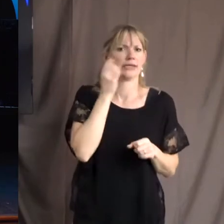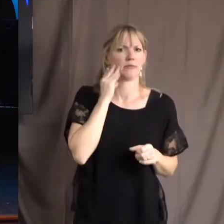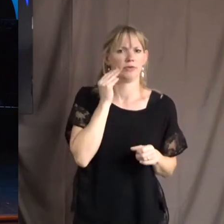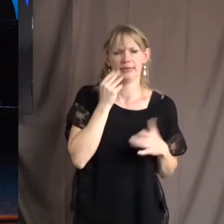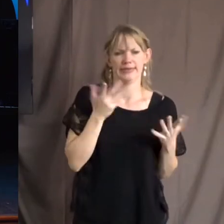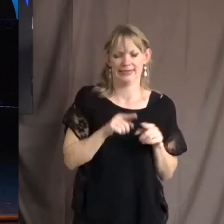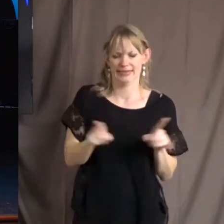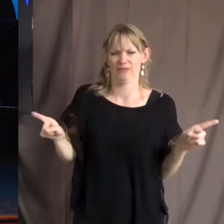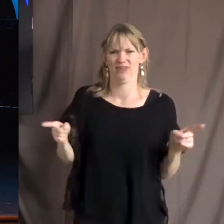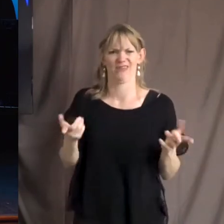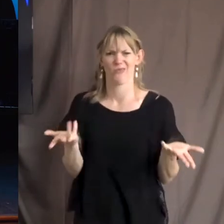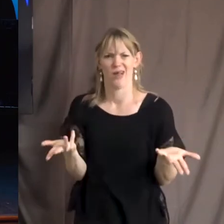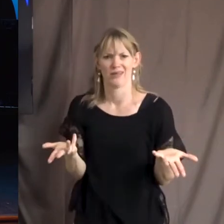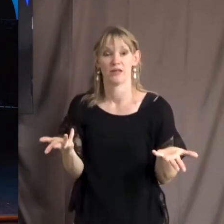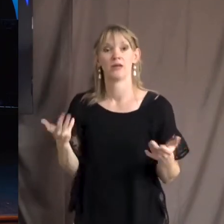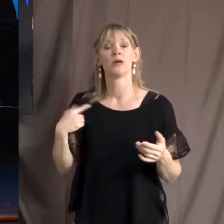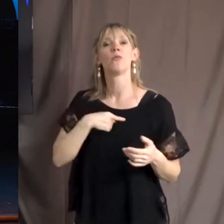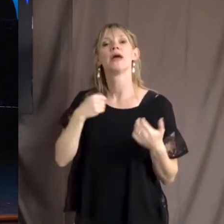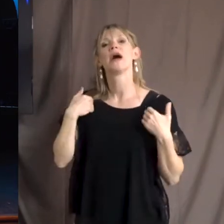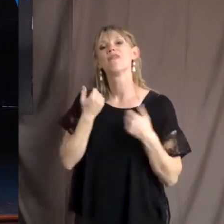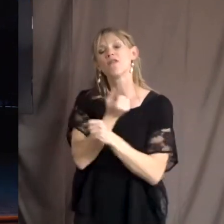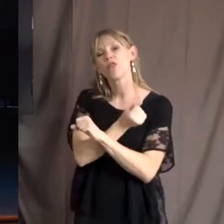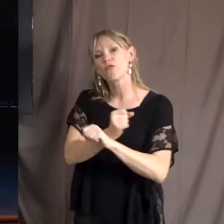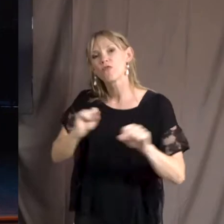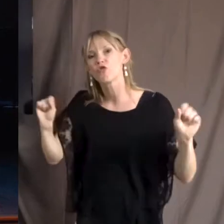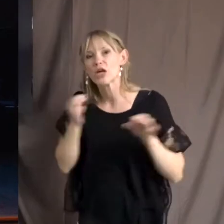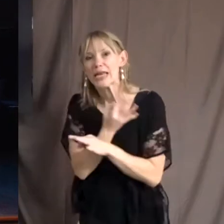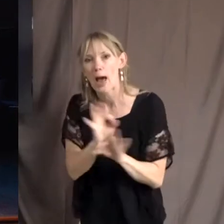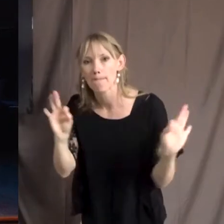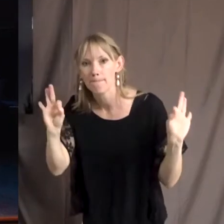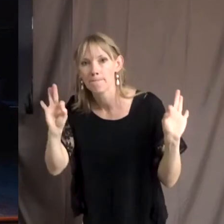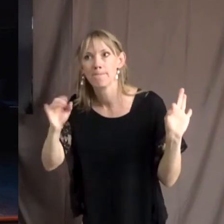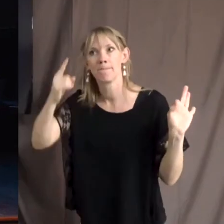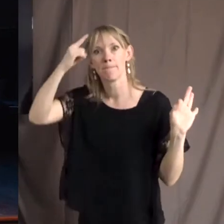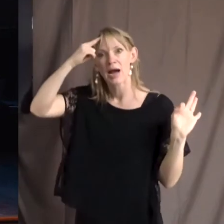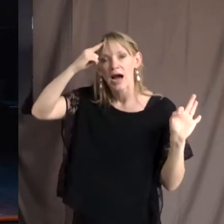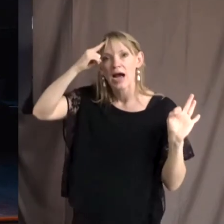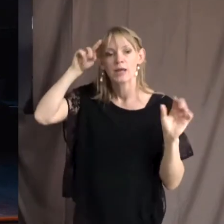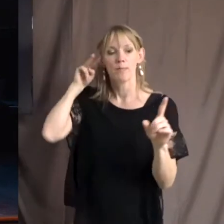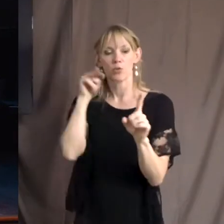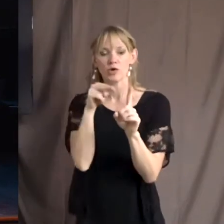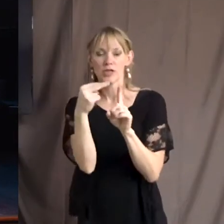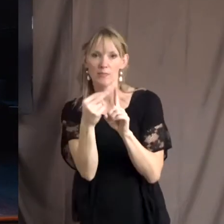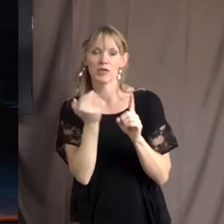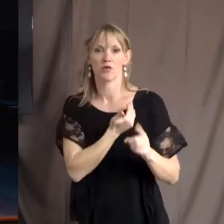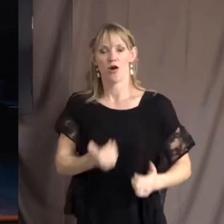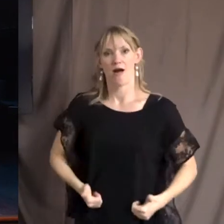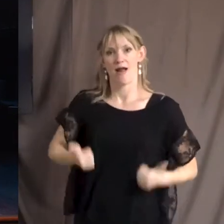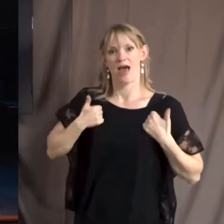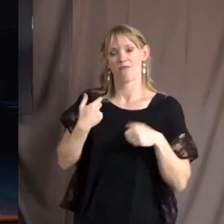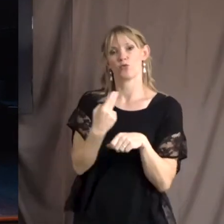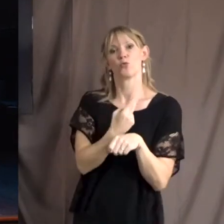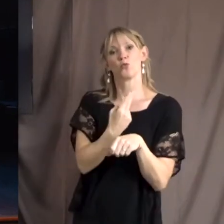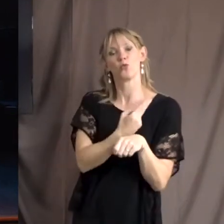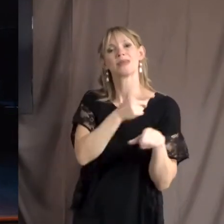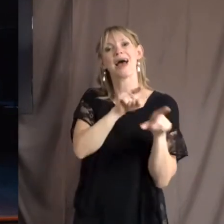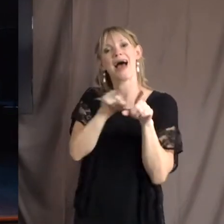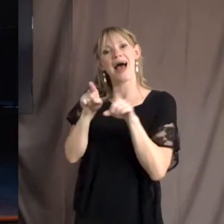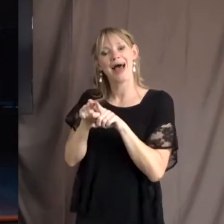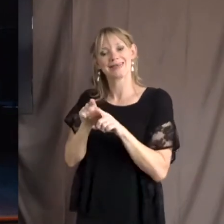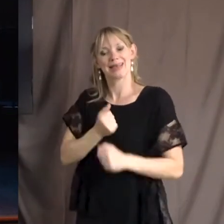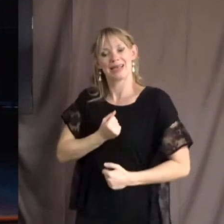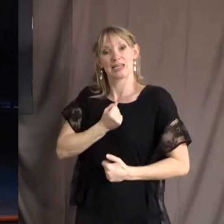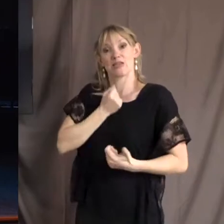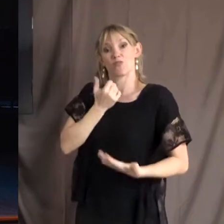that we've been given freedom to use our mind and to use our perceptions and to use our lives as an expression of that